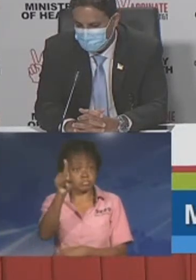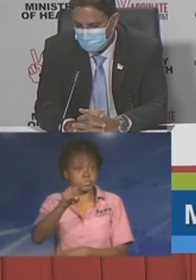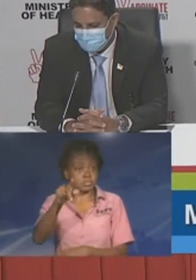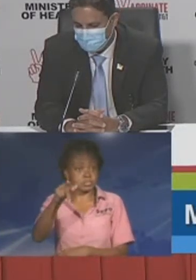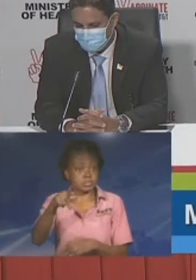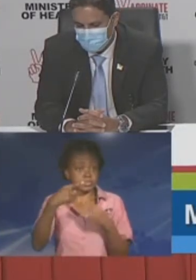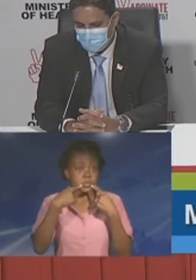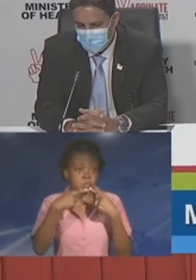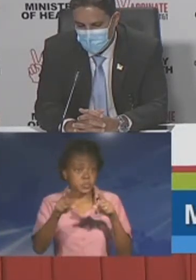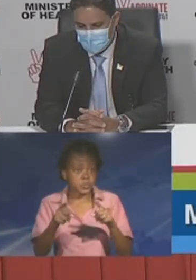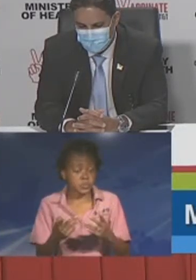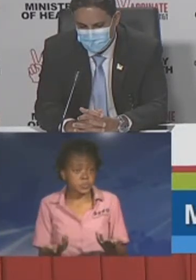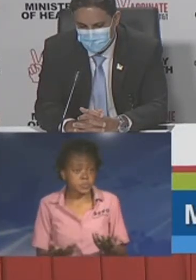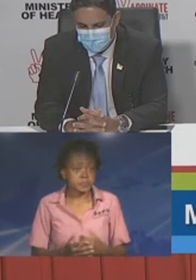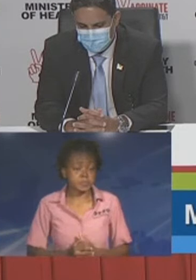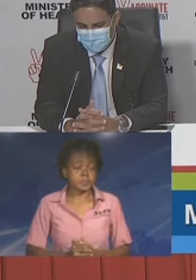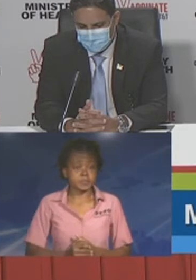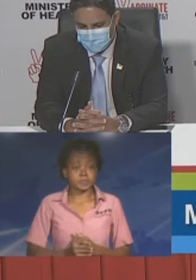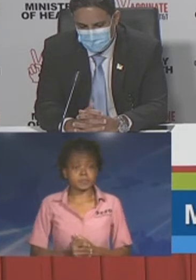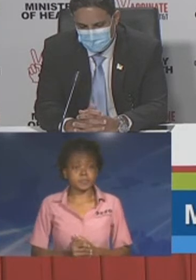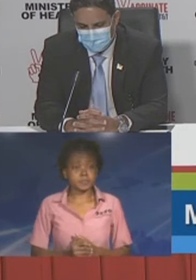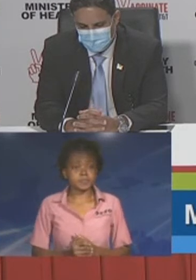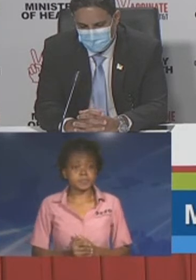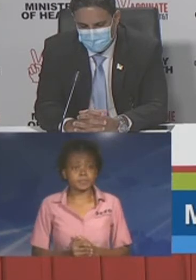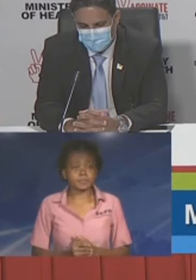your questions. Good morning.